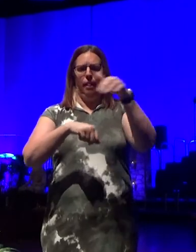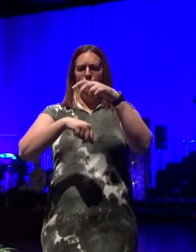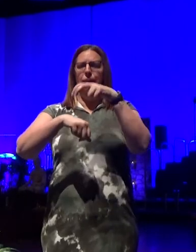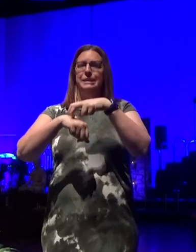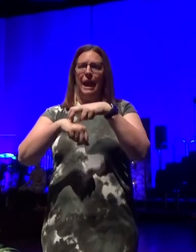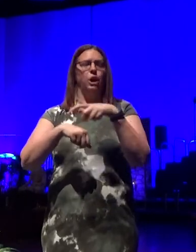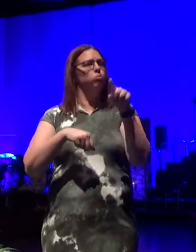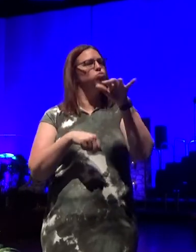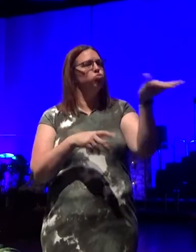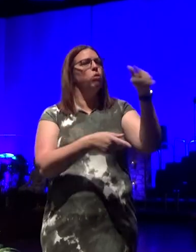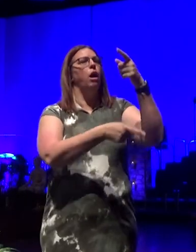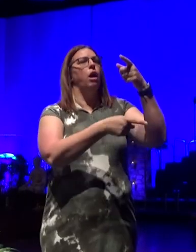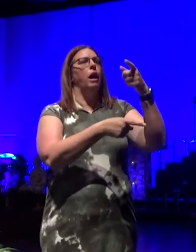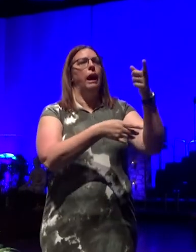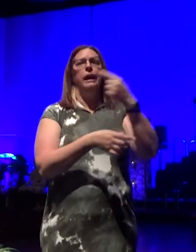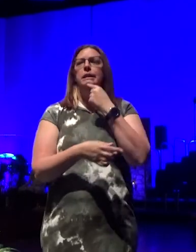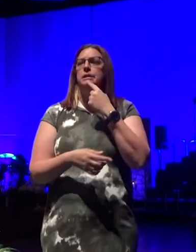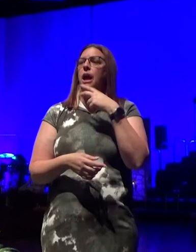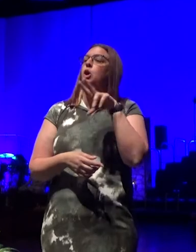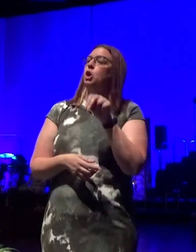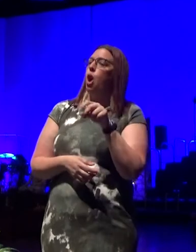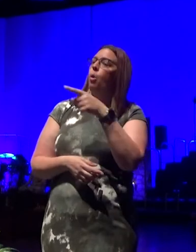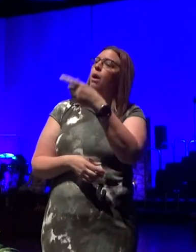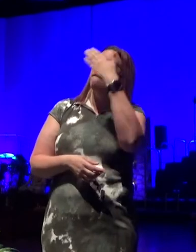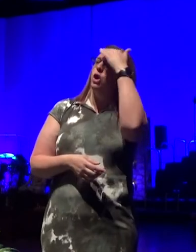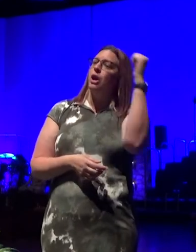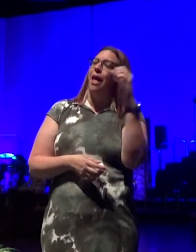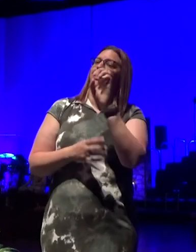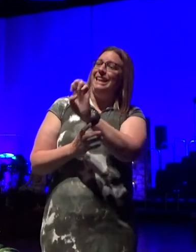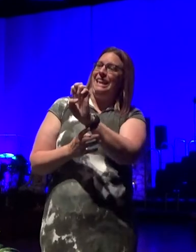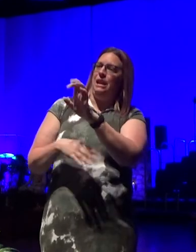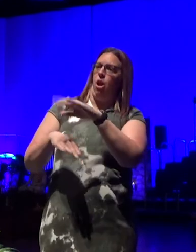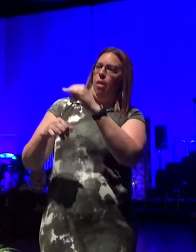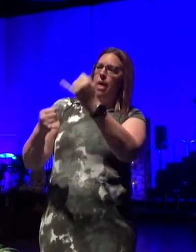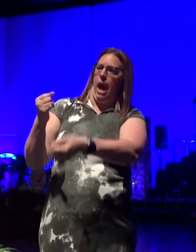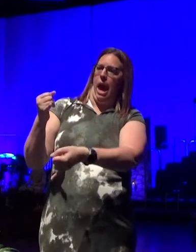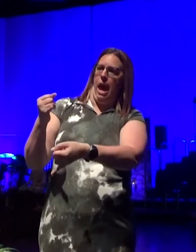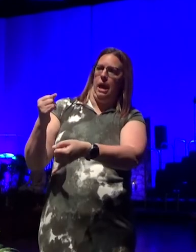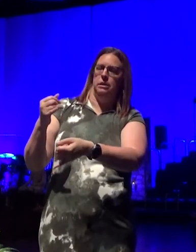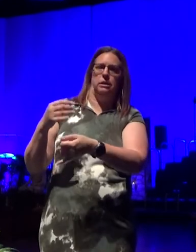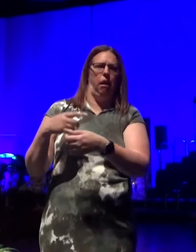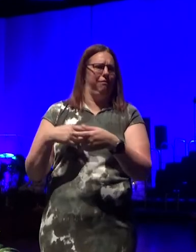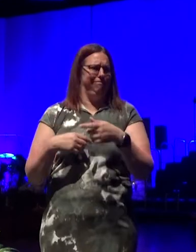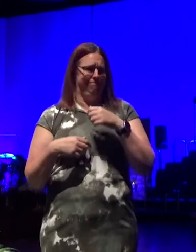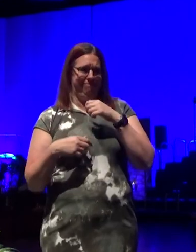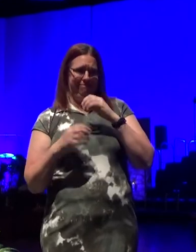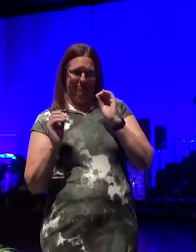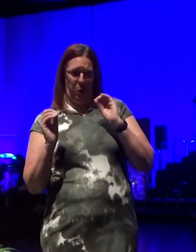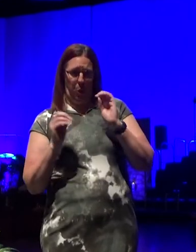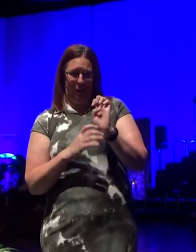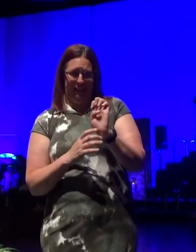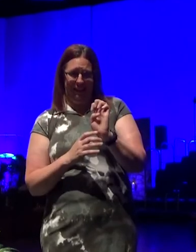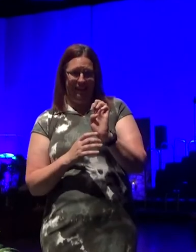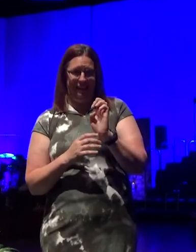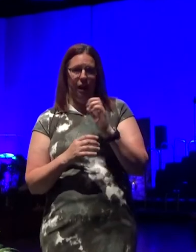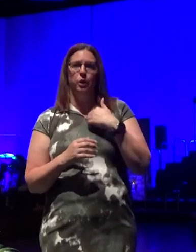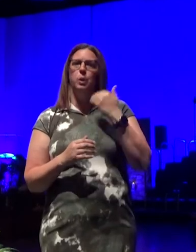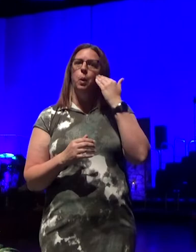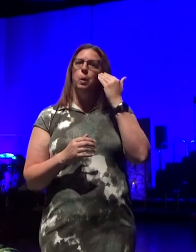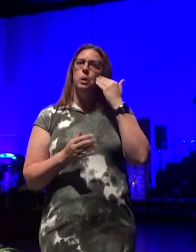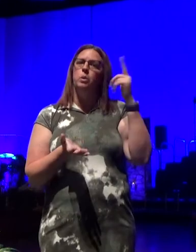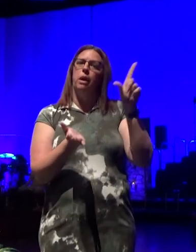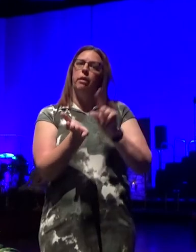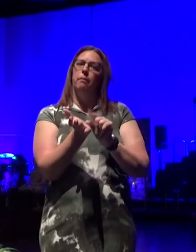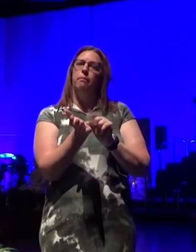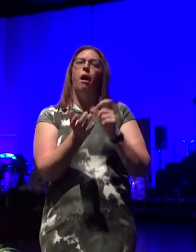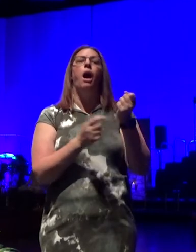Quayle corrected him and said, you forgot the E on the end, which isn't true. It isn't supposed to be there, and of course, the media totally understood the mistake and let